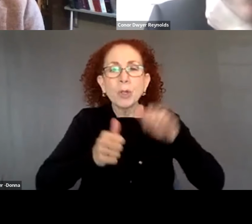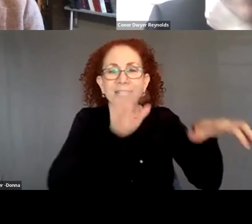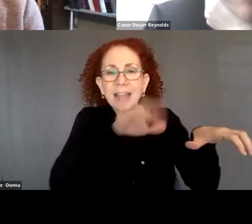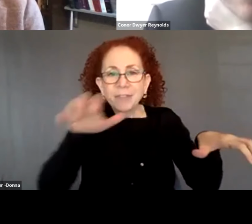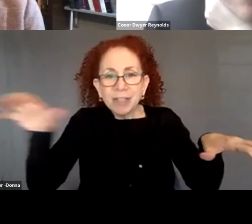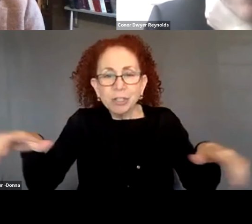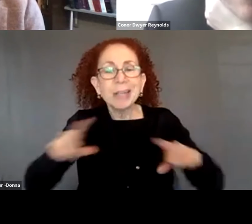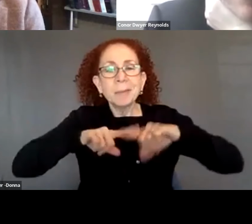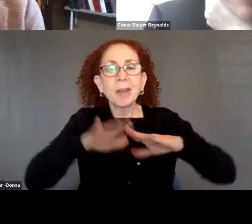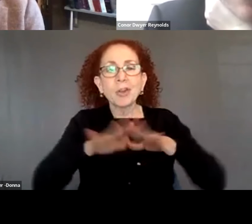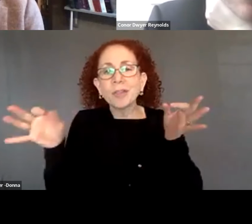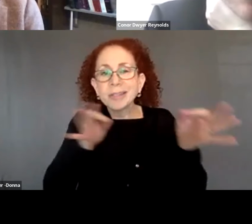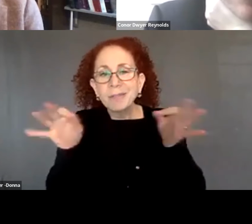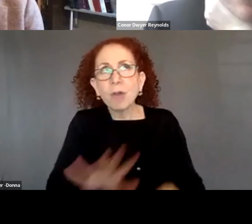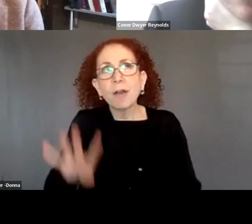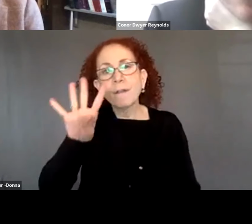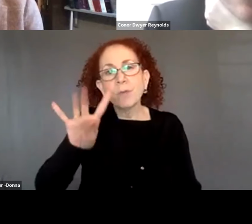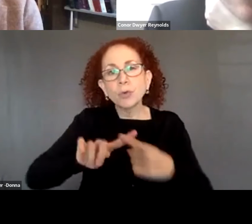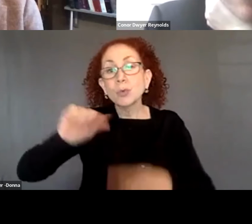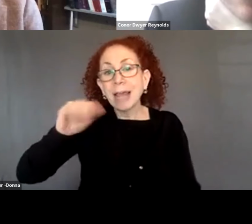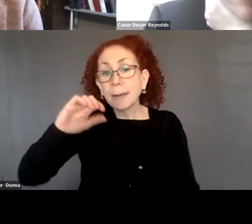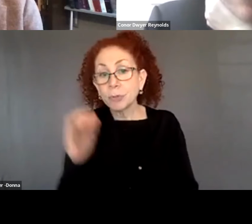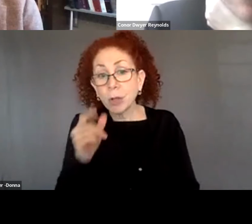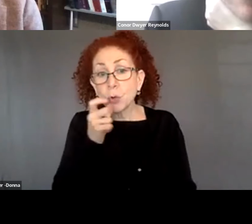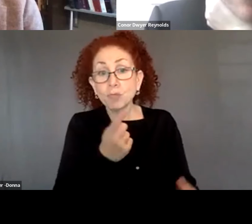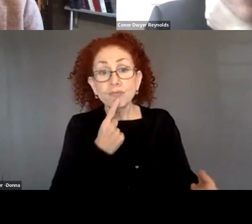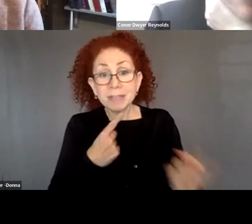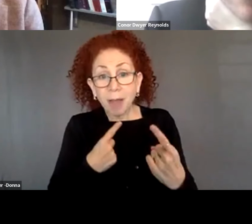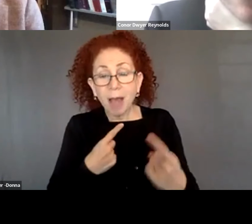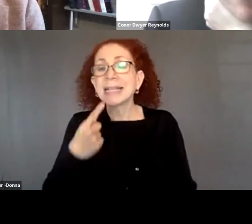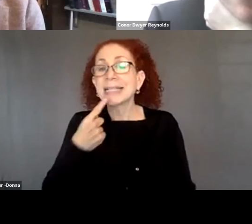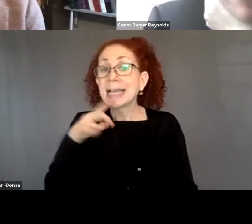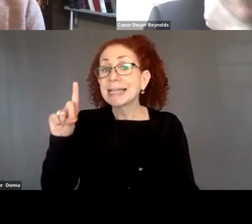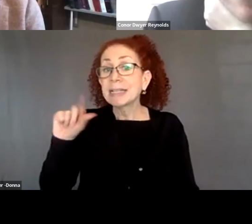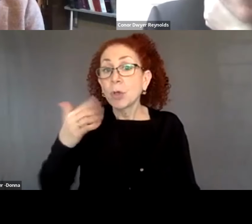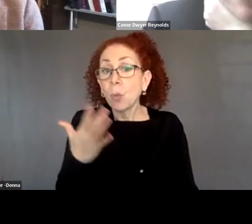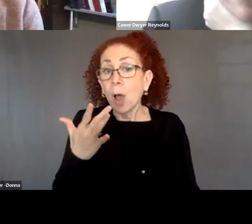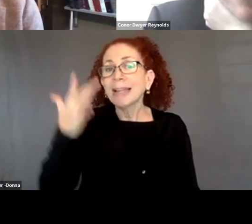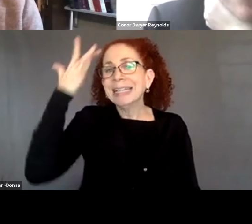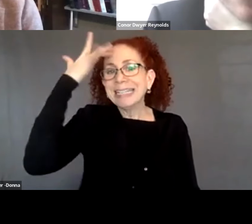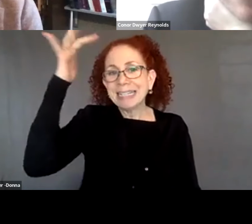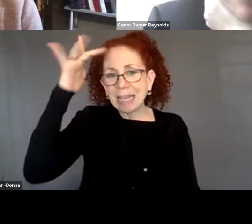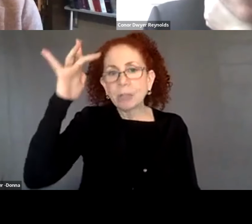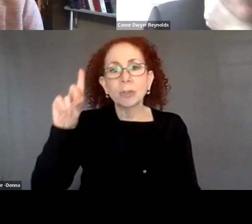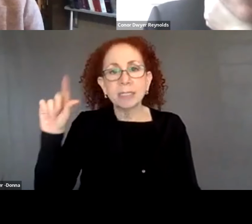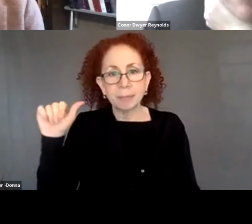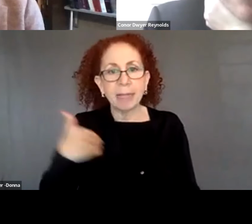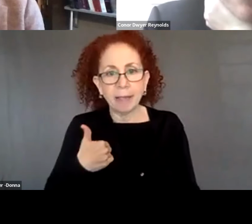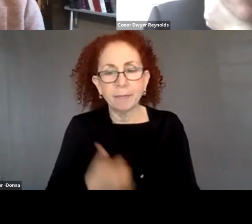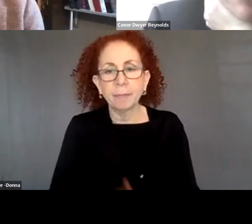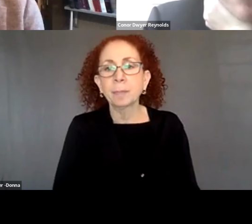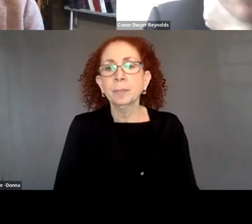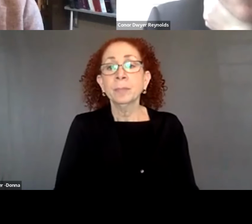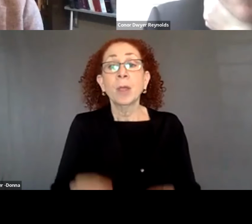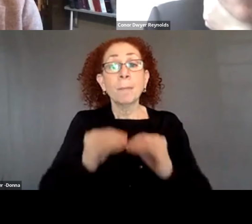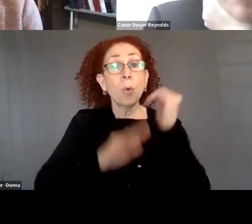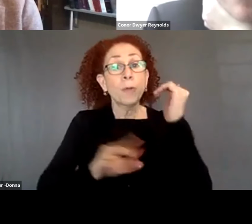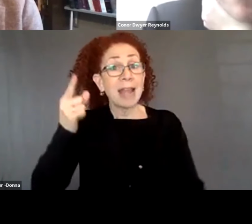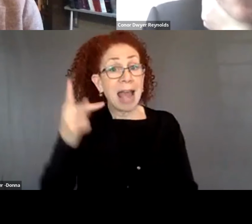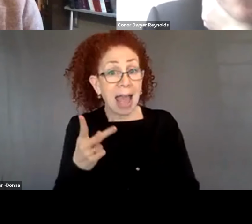definition, approximately 4 to 10% of respondents report having an intellectual disability. Over half of